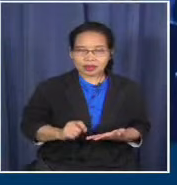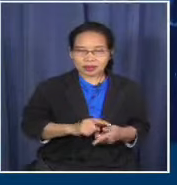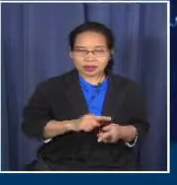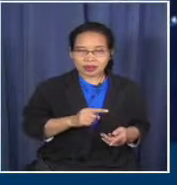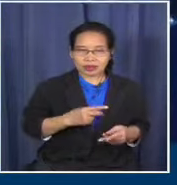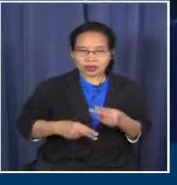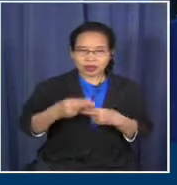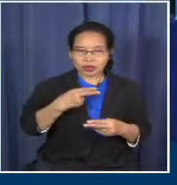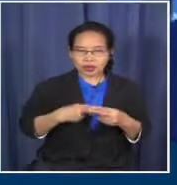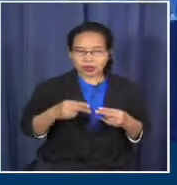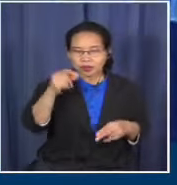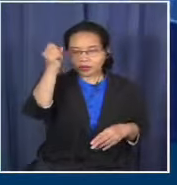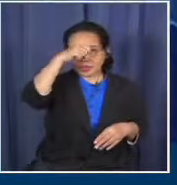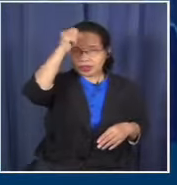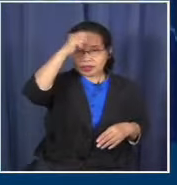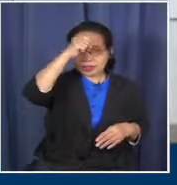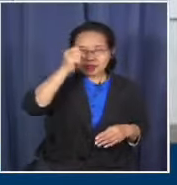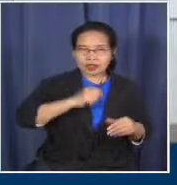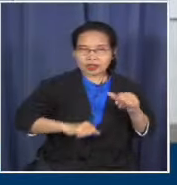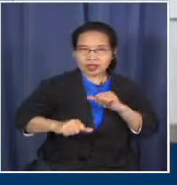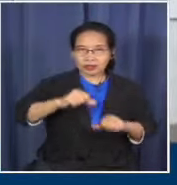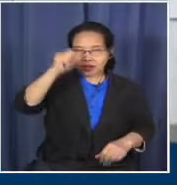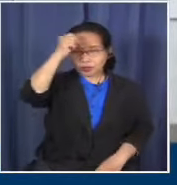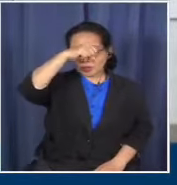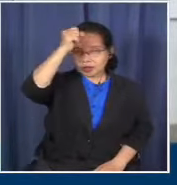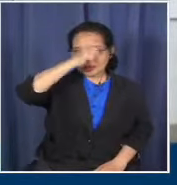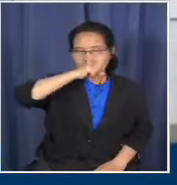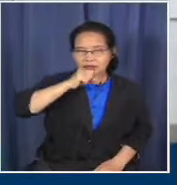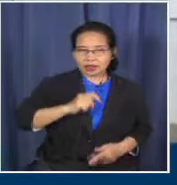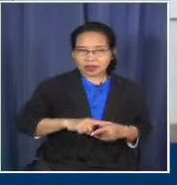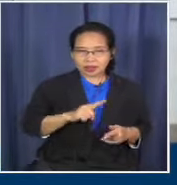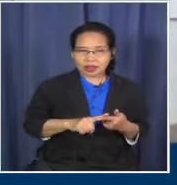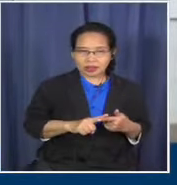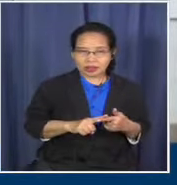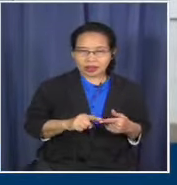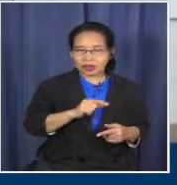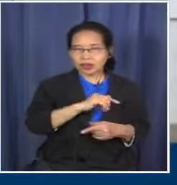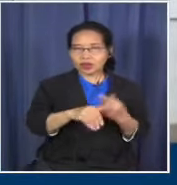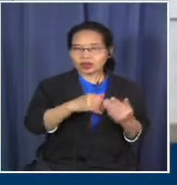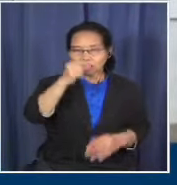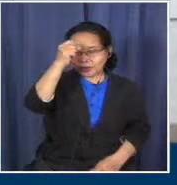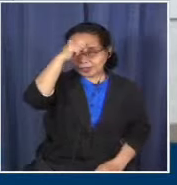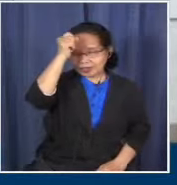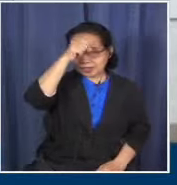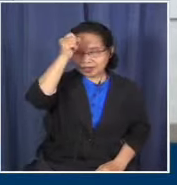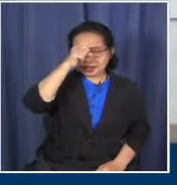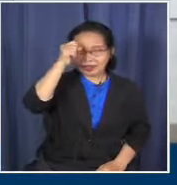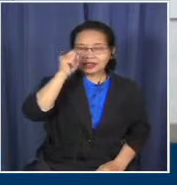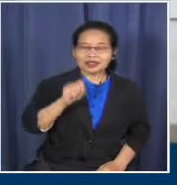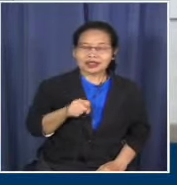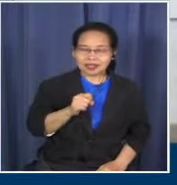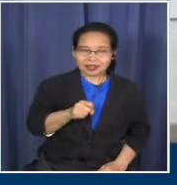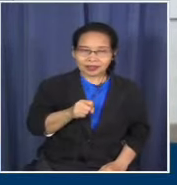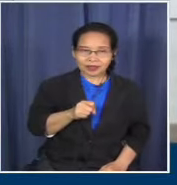Because of the truth written in it, historically, scientifically,